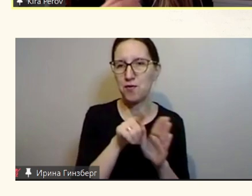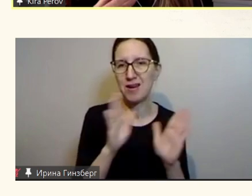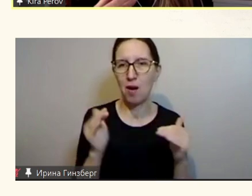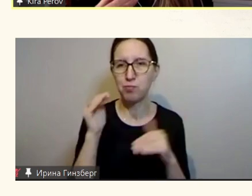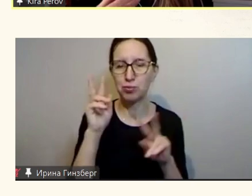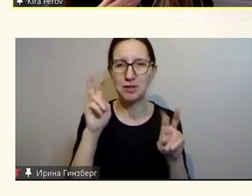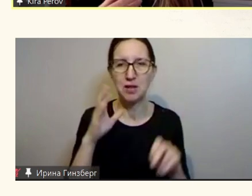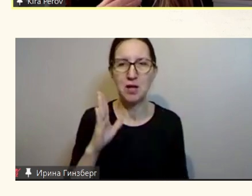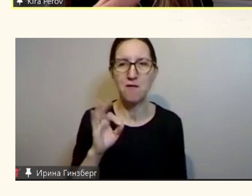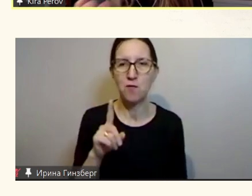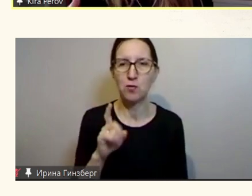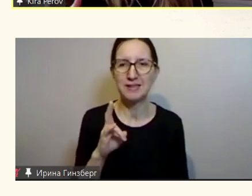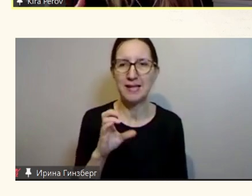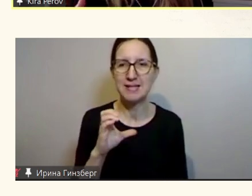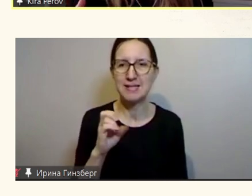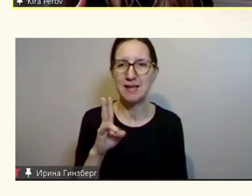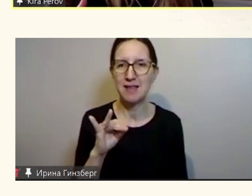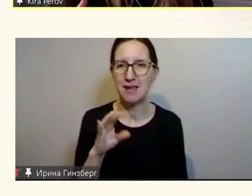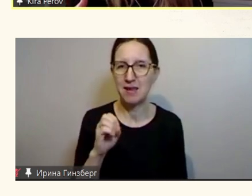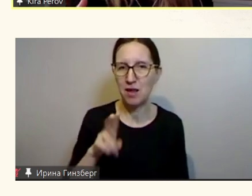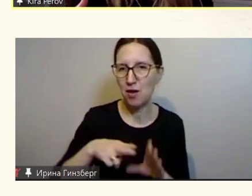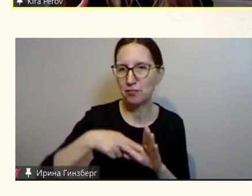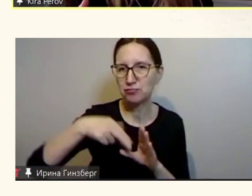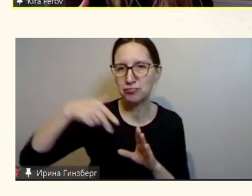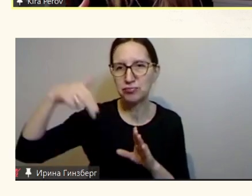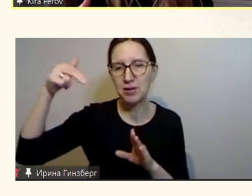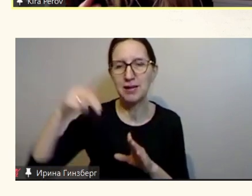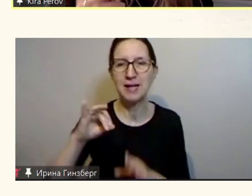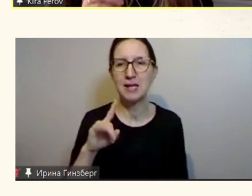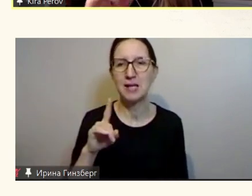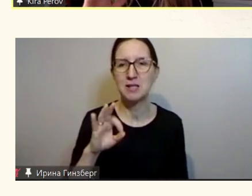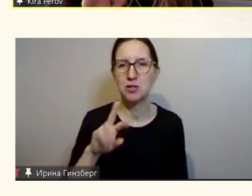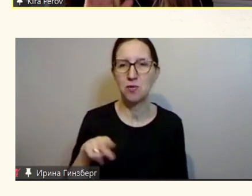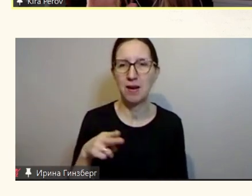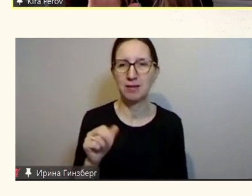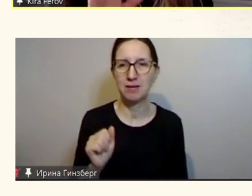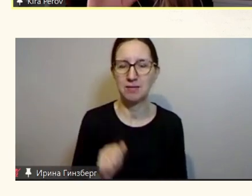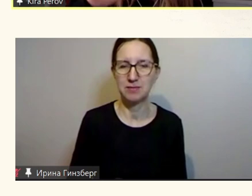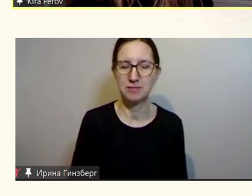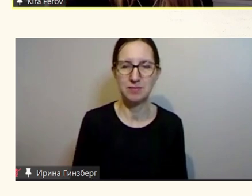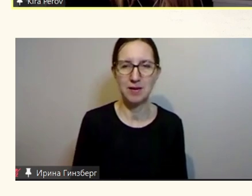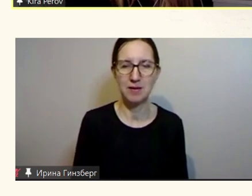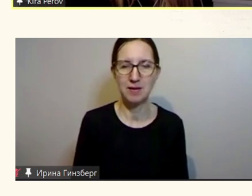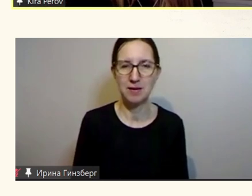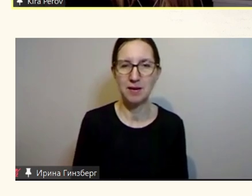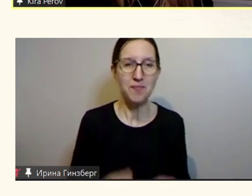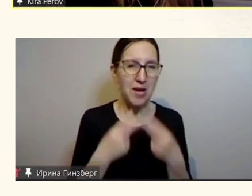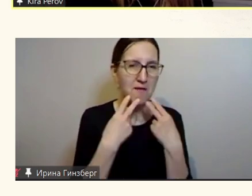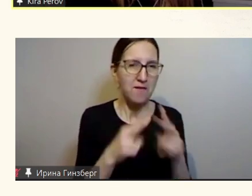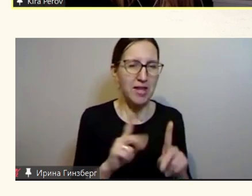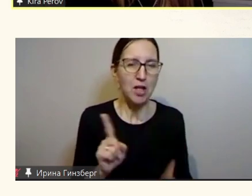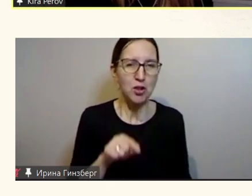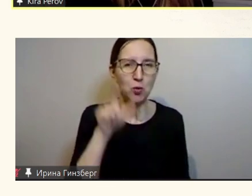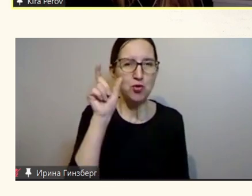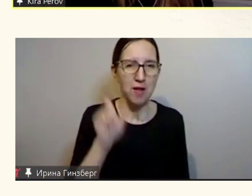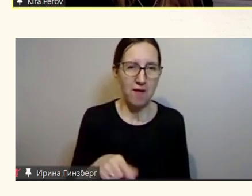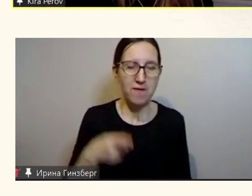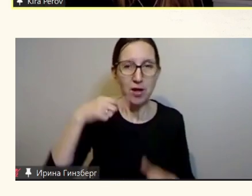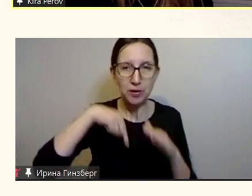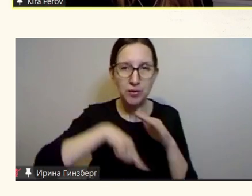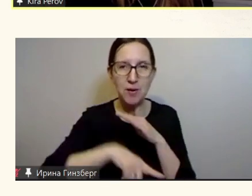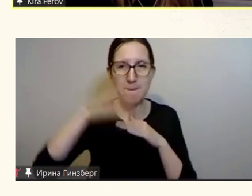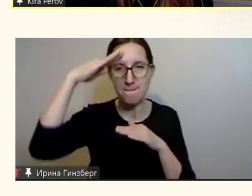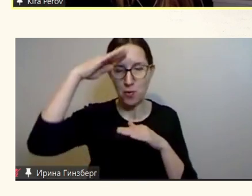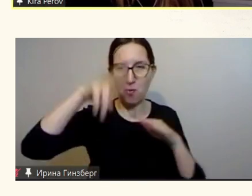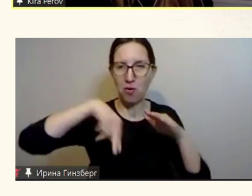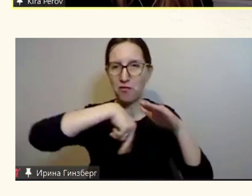so this is underwater, clearly. However, she's rising. And so the way